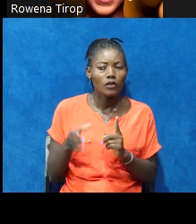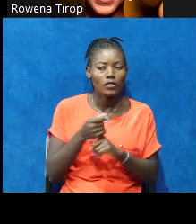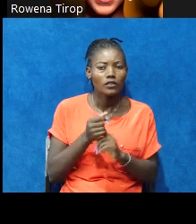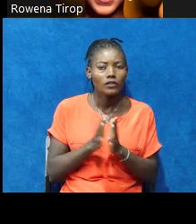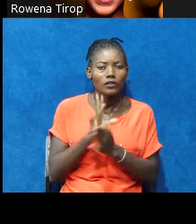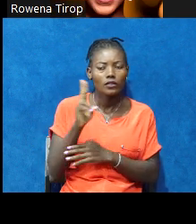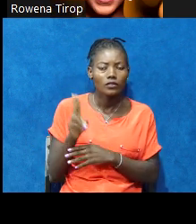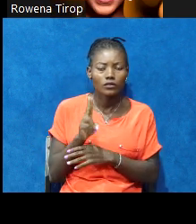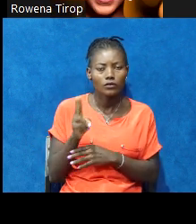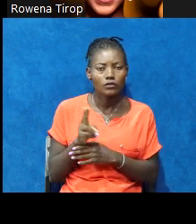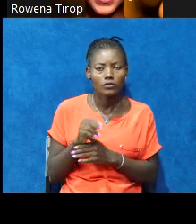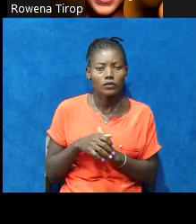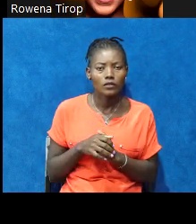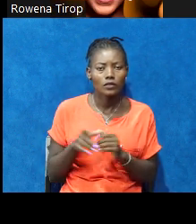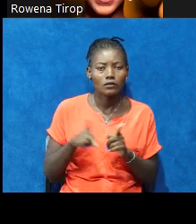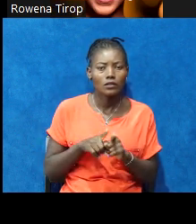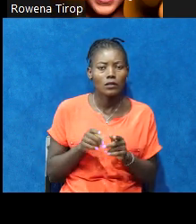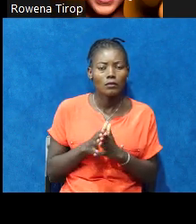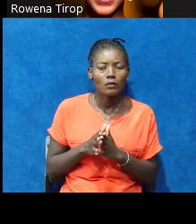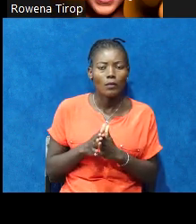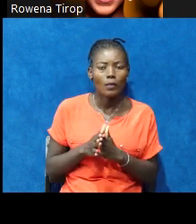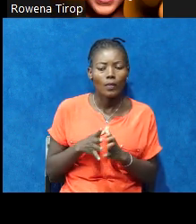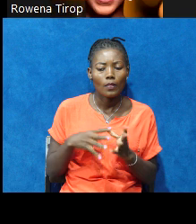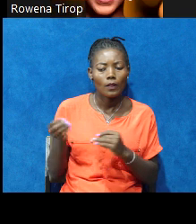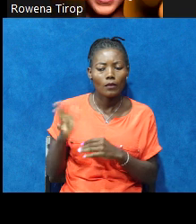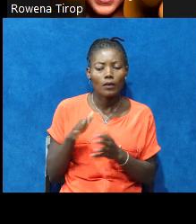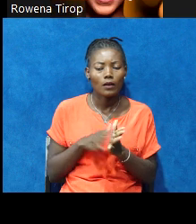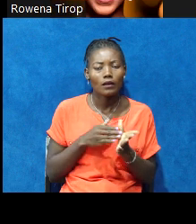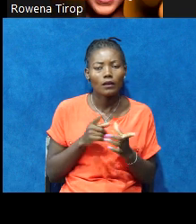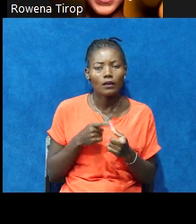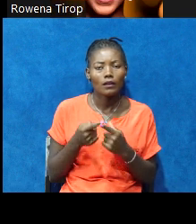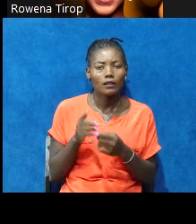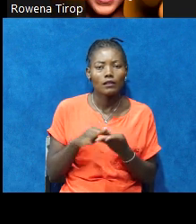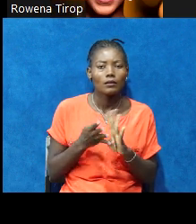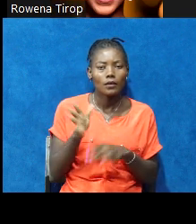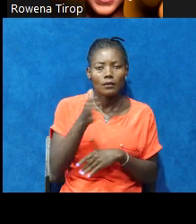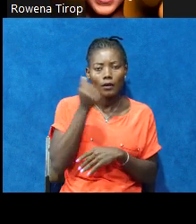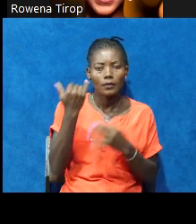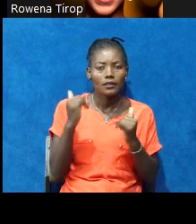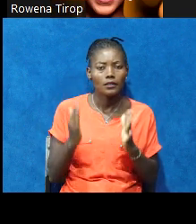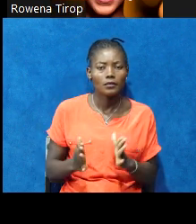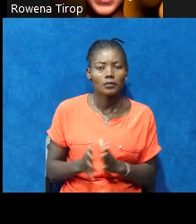your advantage, or you're able to overcome the injury and get back and be a better player.